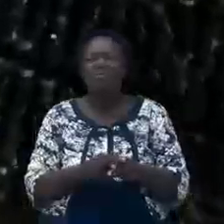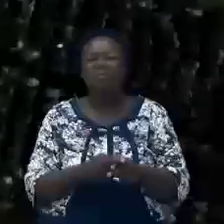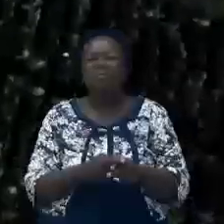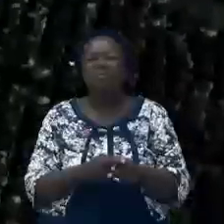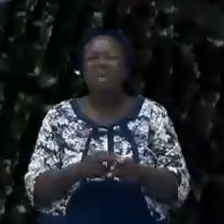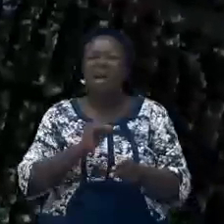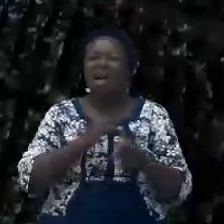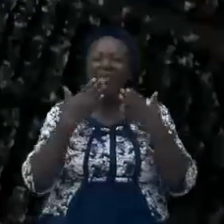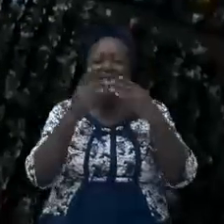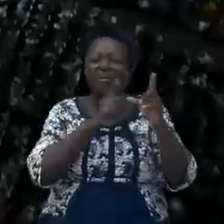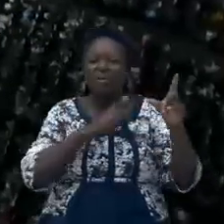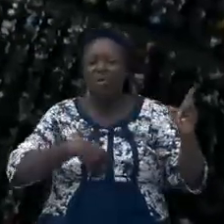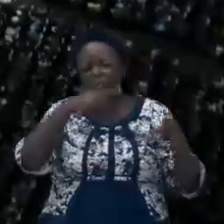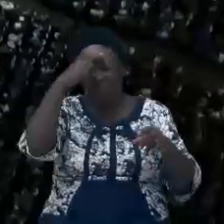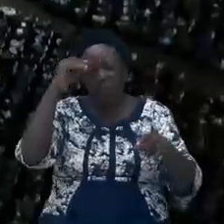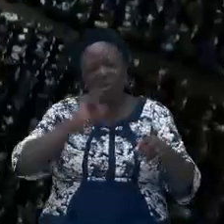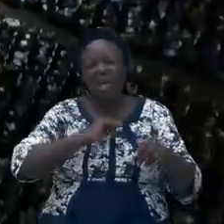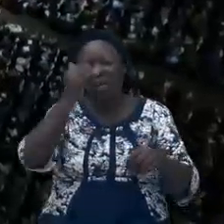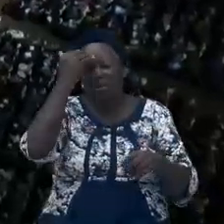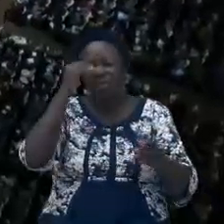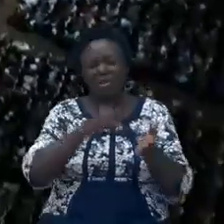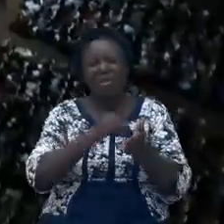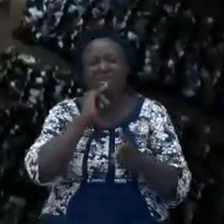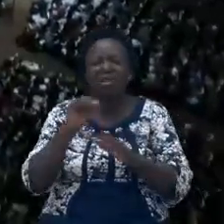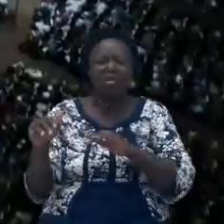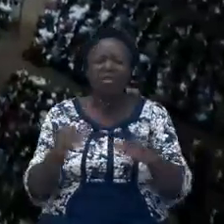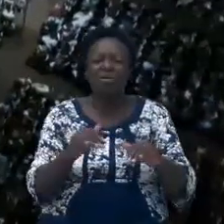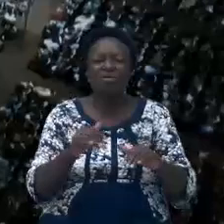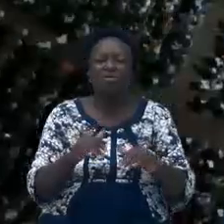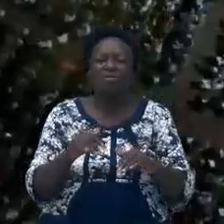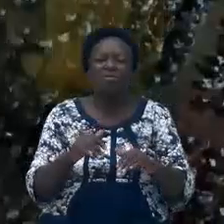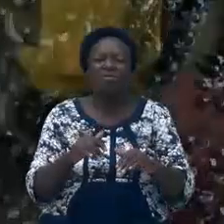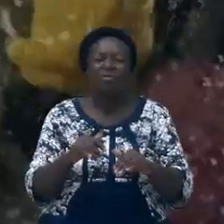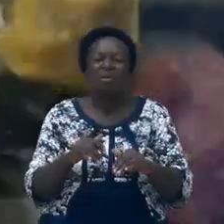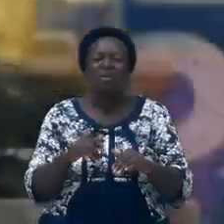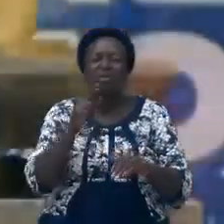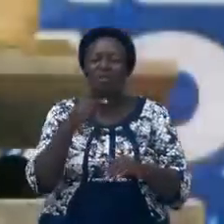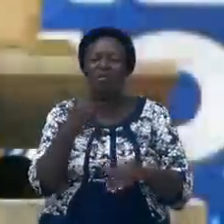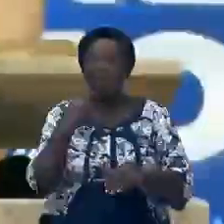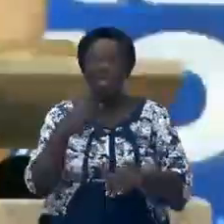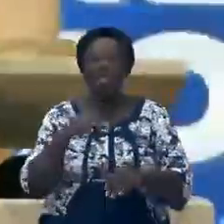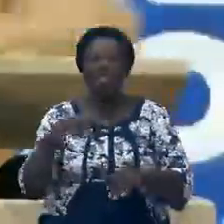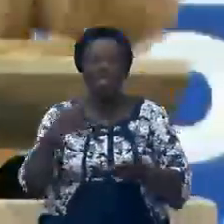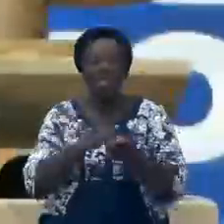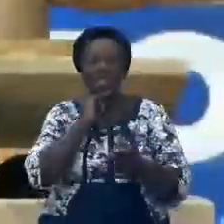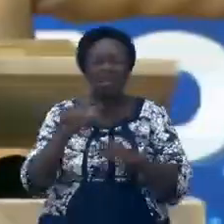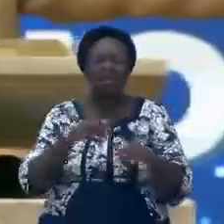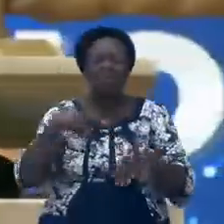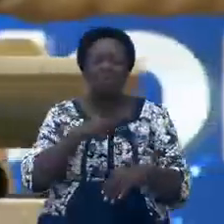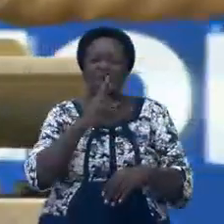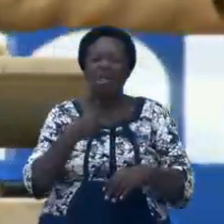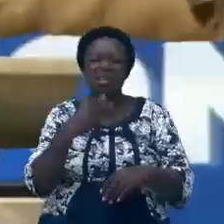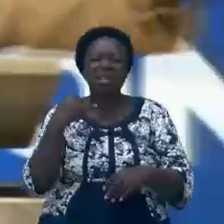now in jesus name i thank you lord because i know it is known you